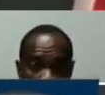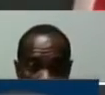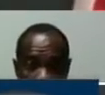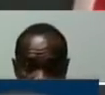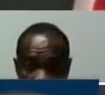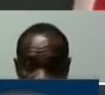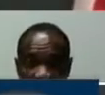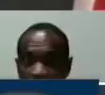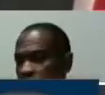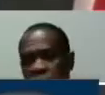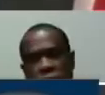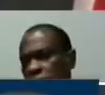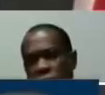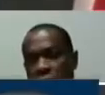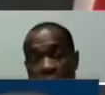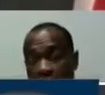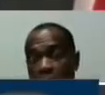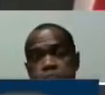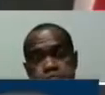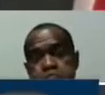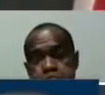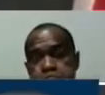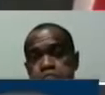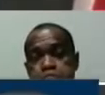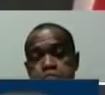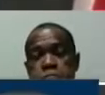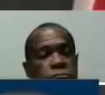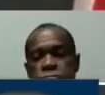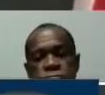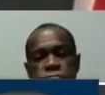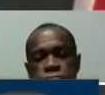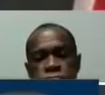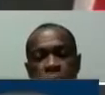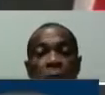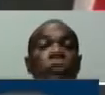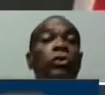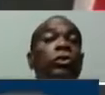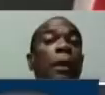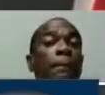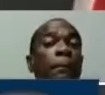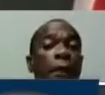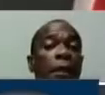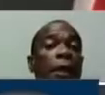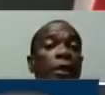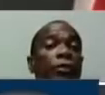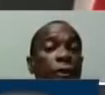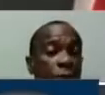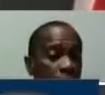Some countries have confined the unvaccinated to remaining at home.